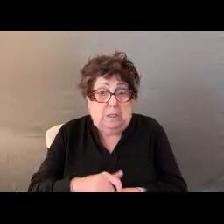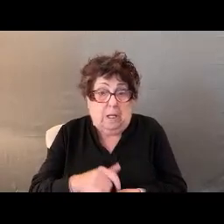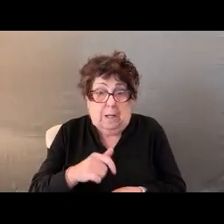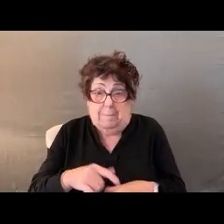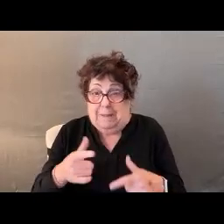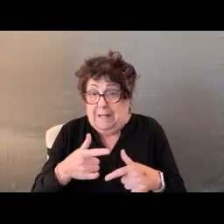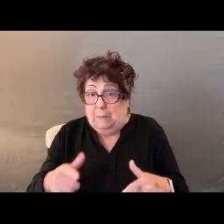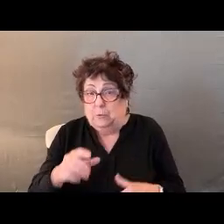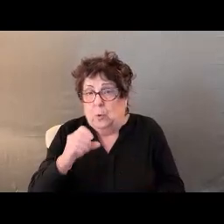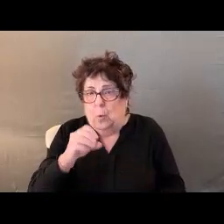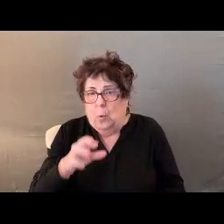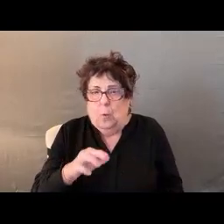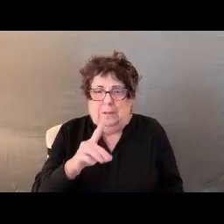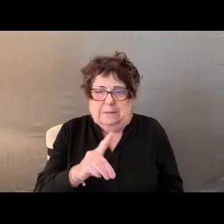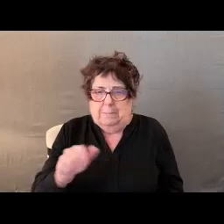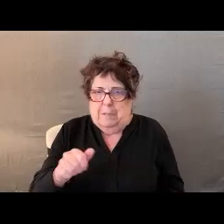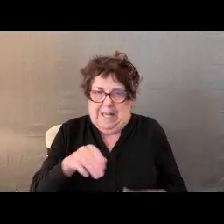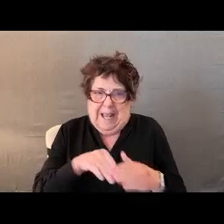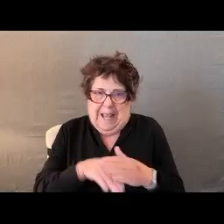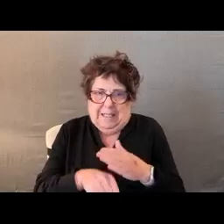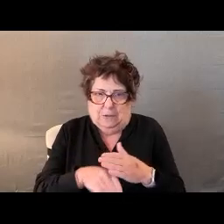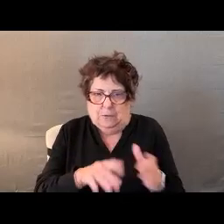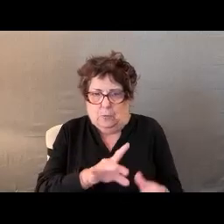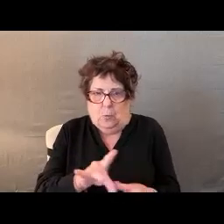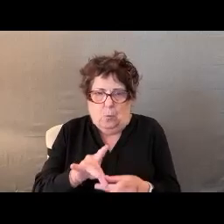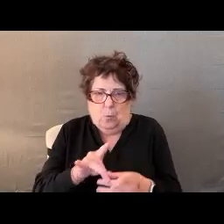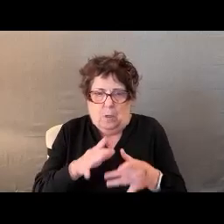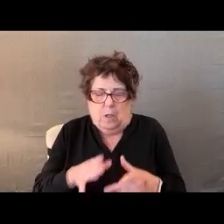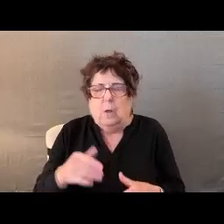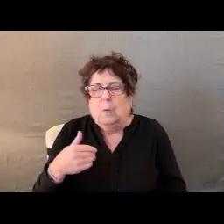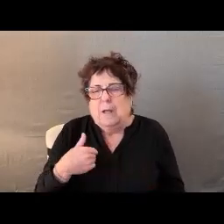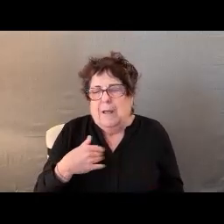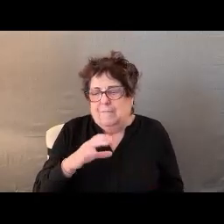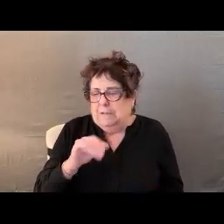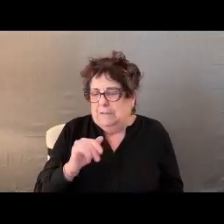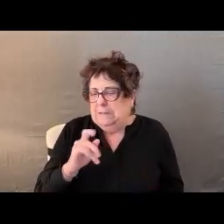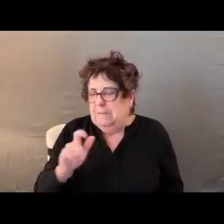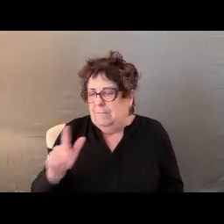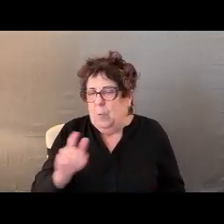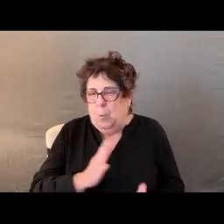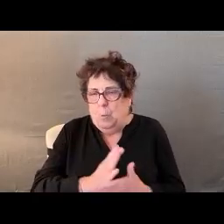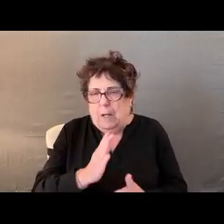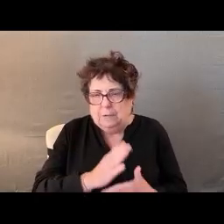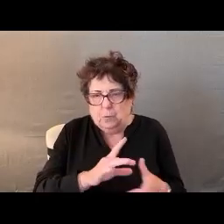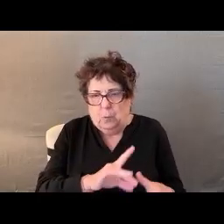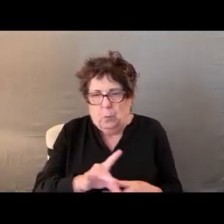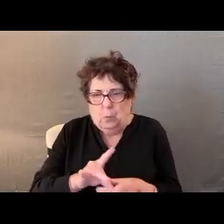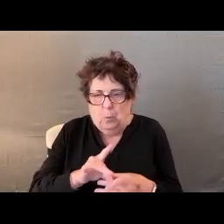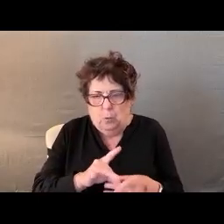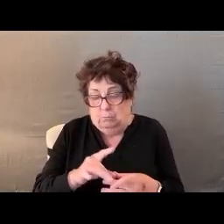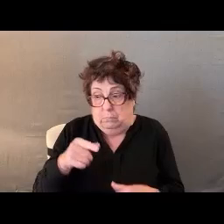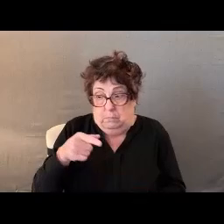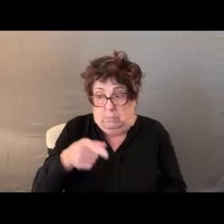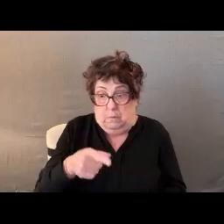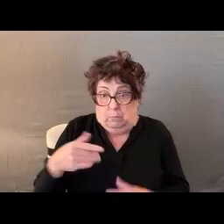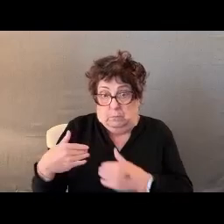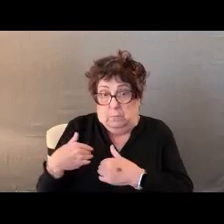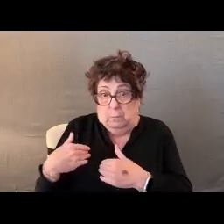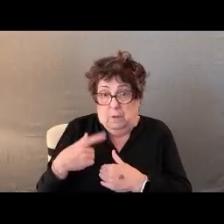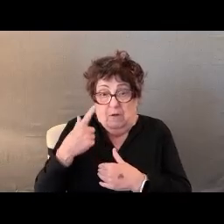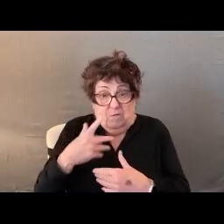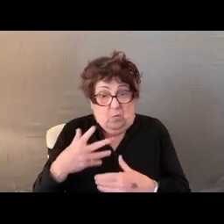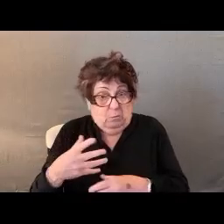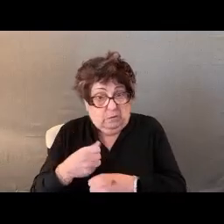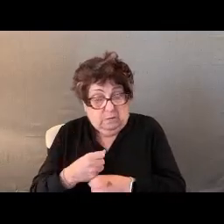rights coordinator who's responsible for receiving complaints and ensuring that we resolve any